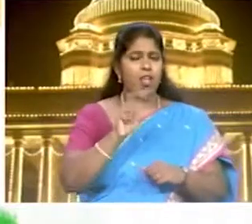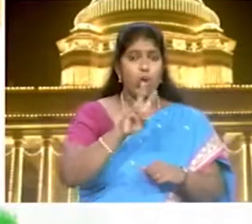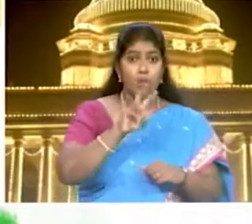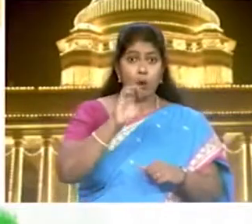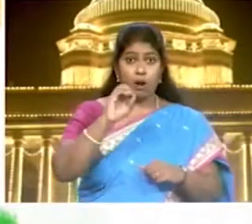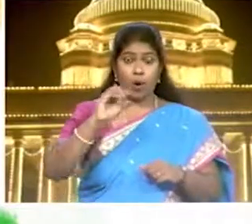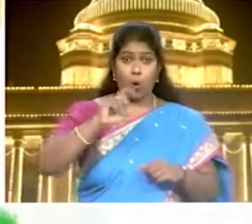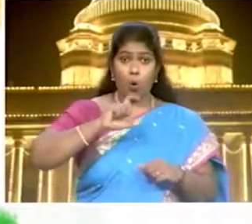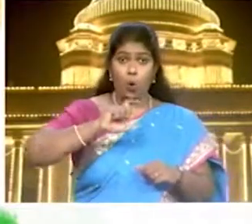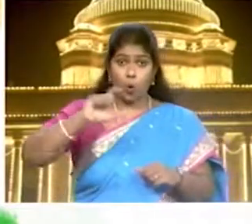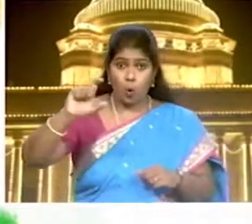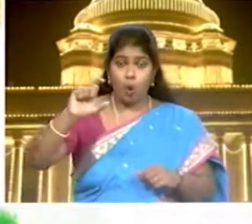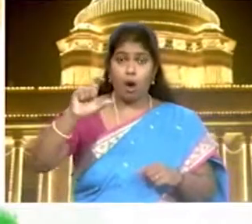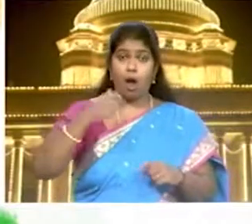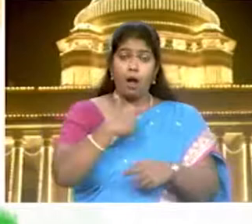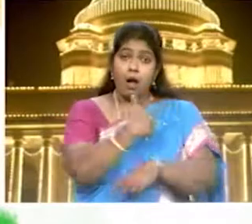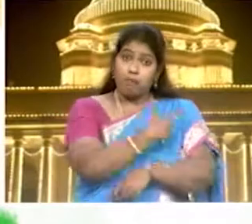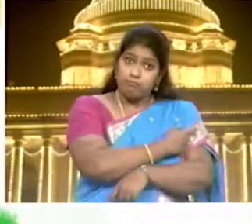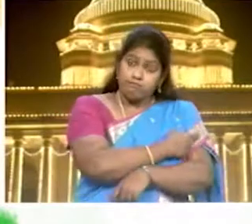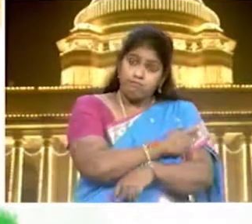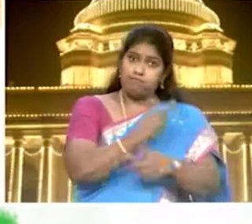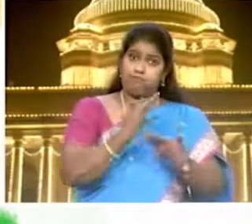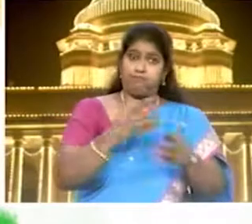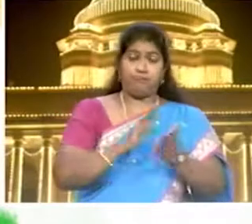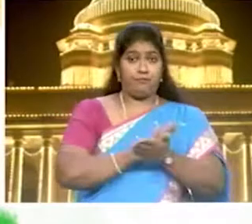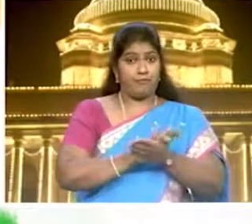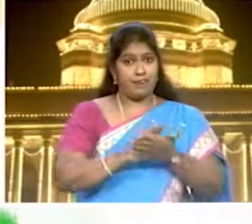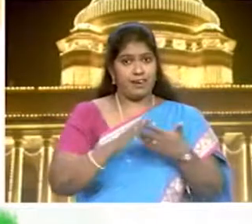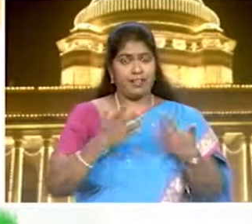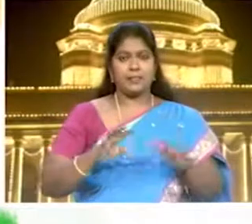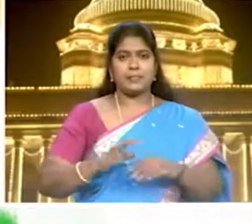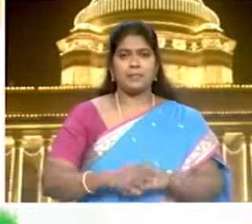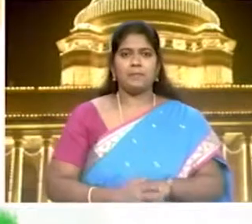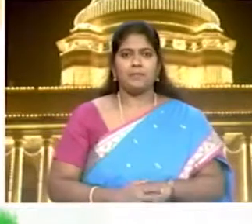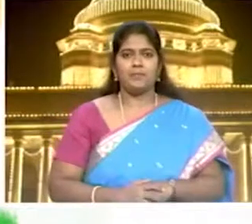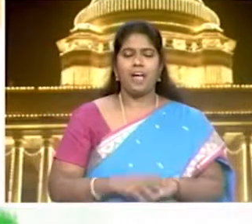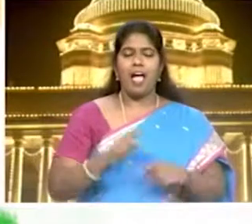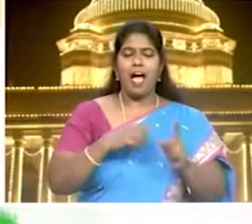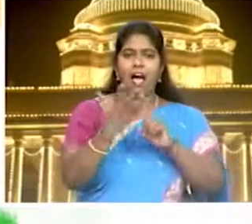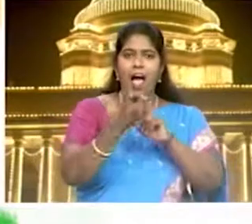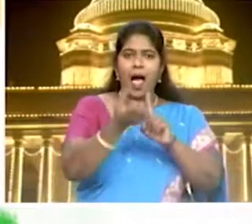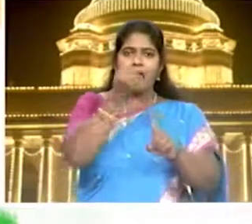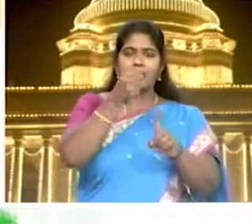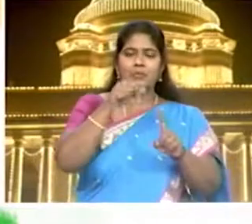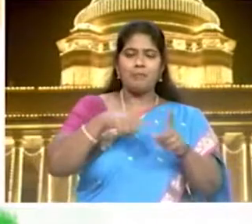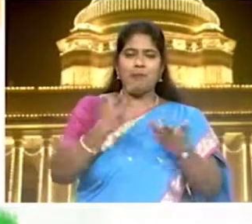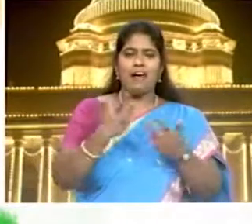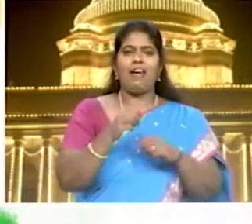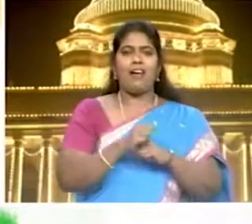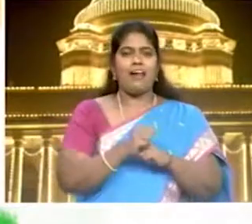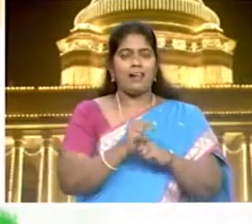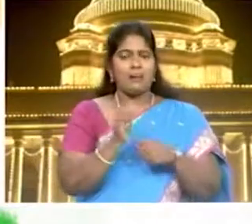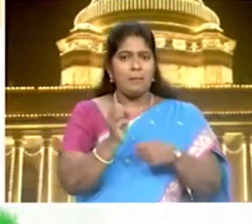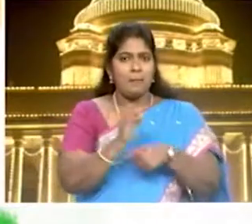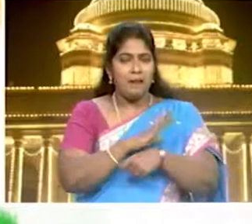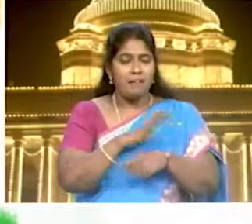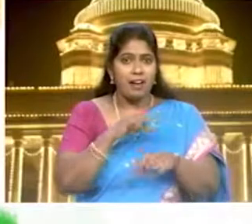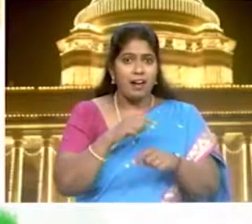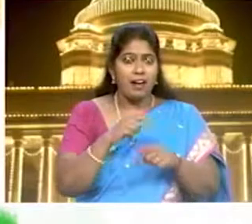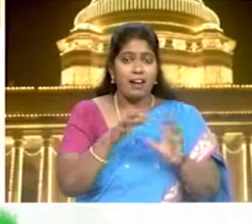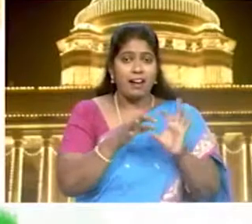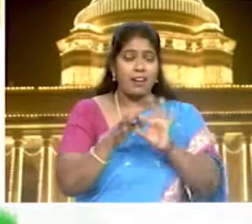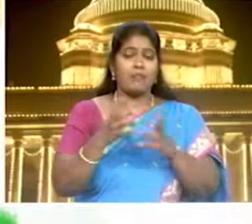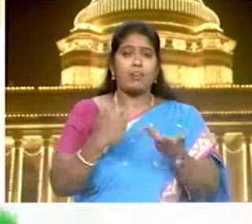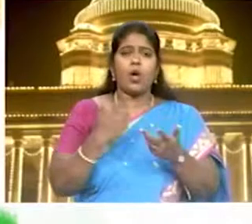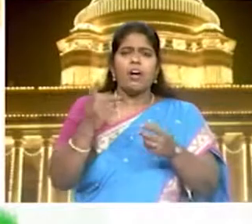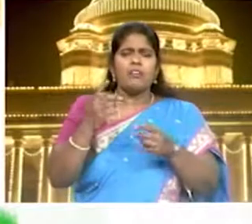vaccine coverage in combating the pandemic. Our achievement has been better than those of many developed